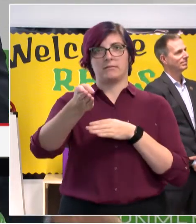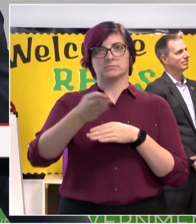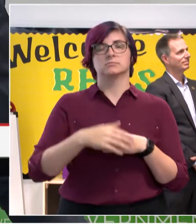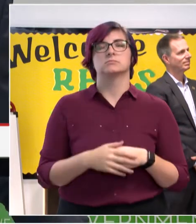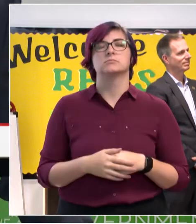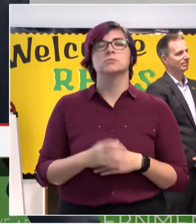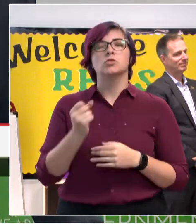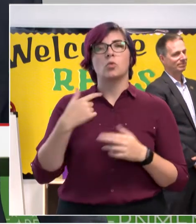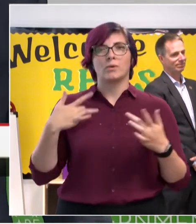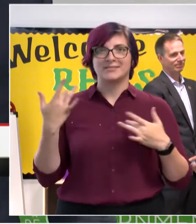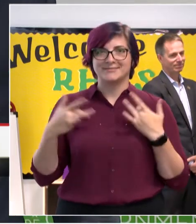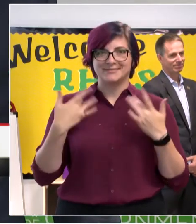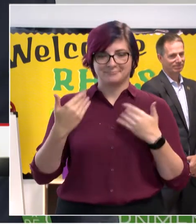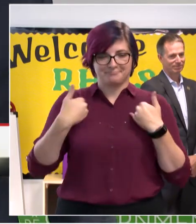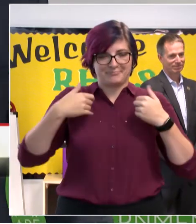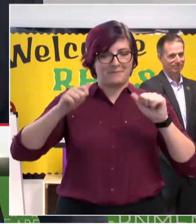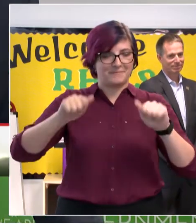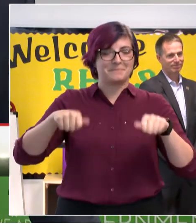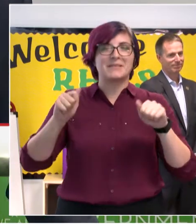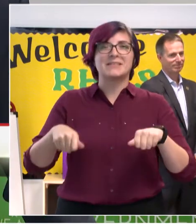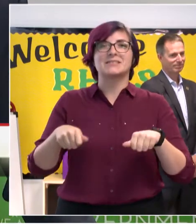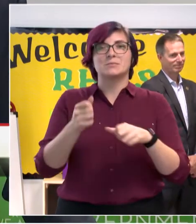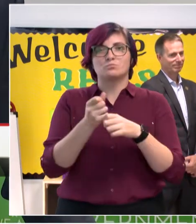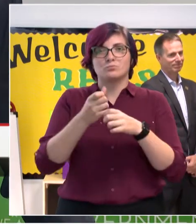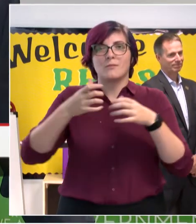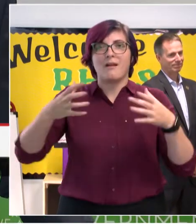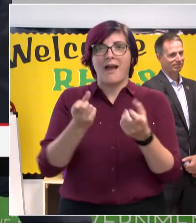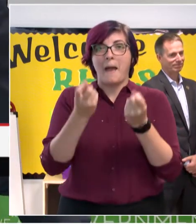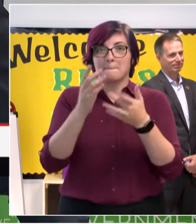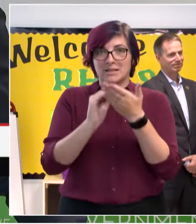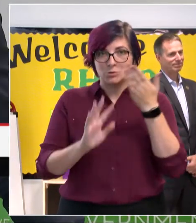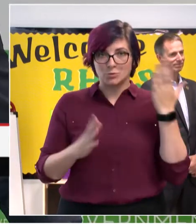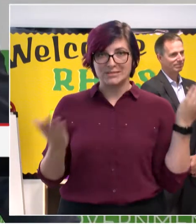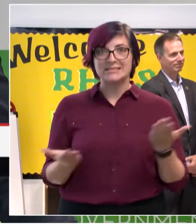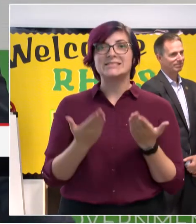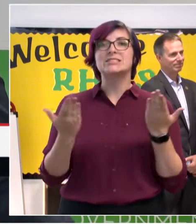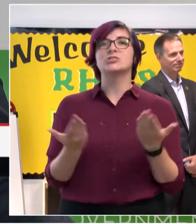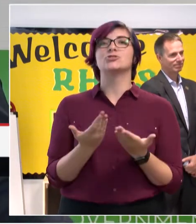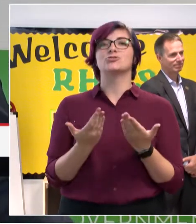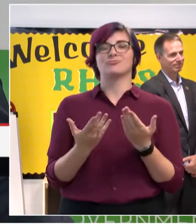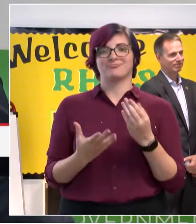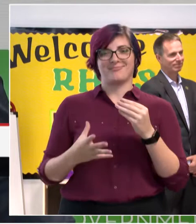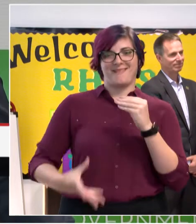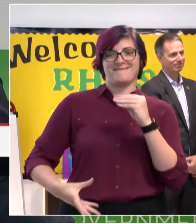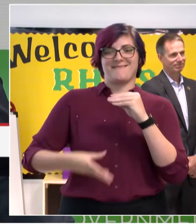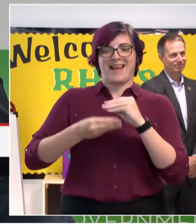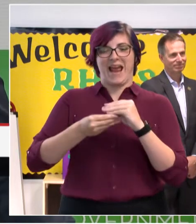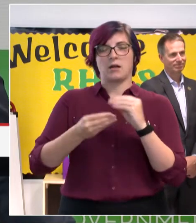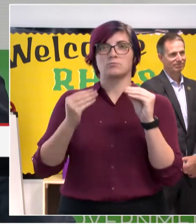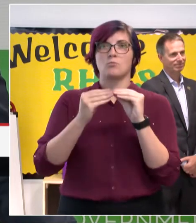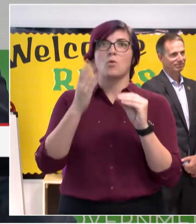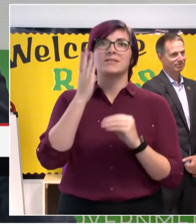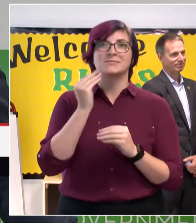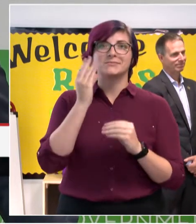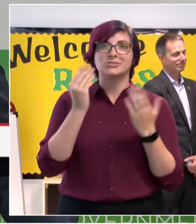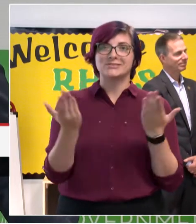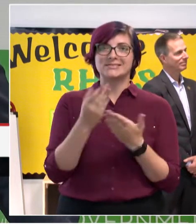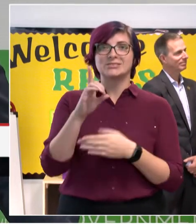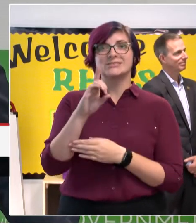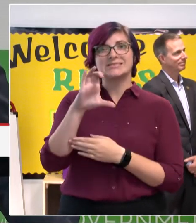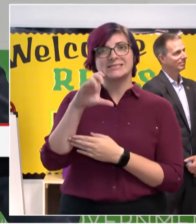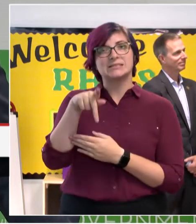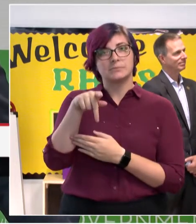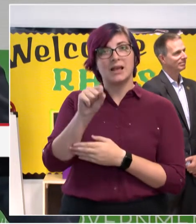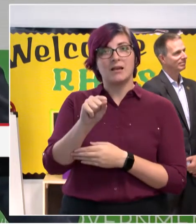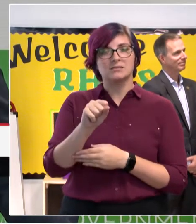excited that we have the ability to expand the number of seats and build on experiences that we're currently offering in DCPS. And that